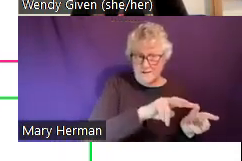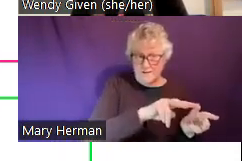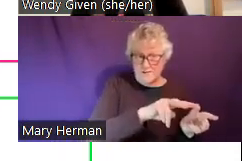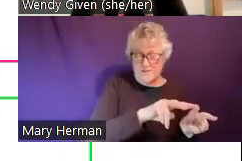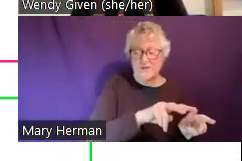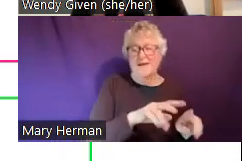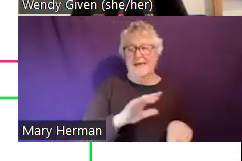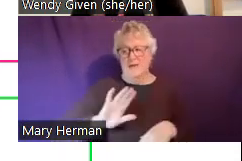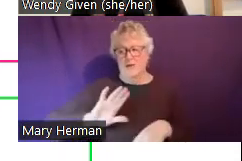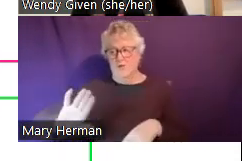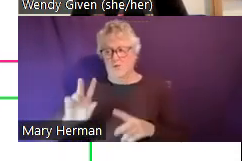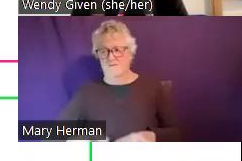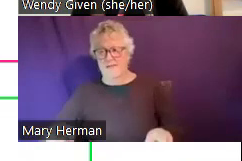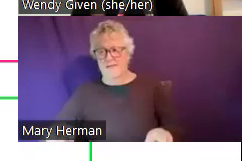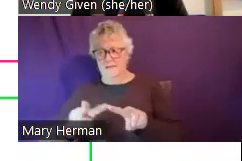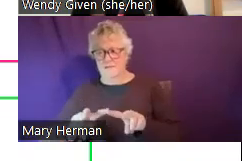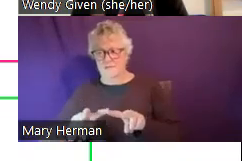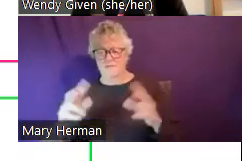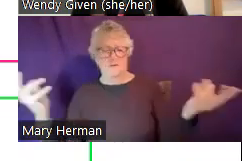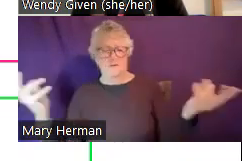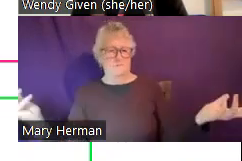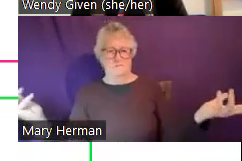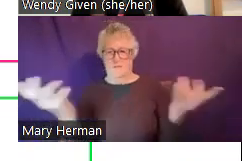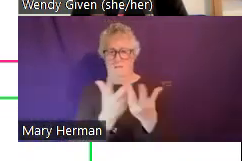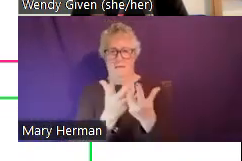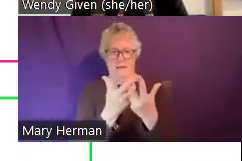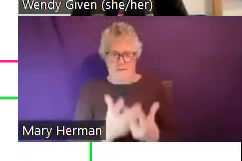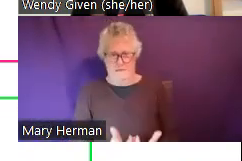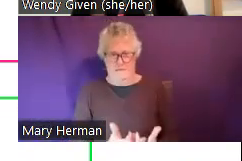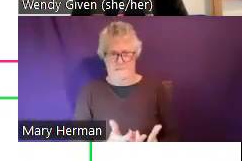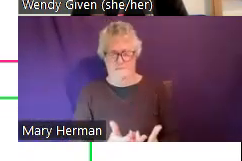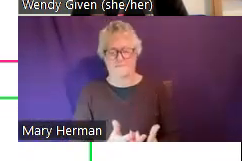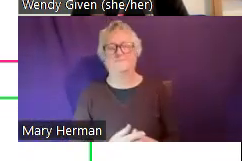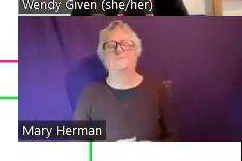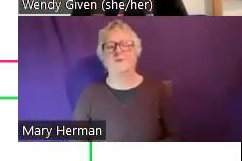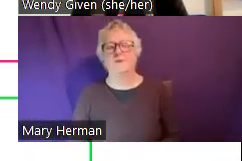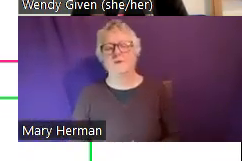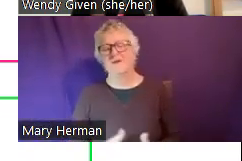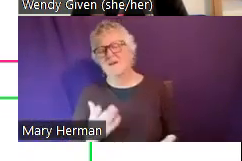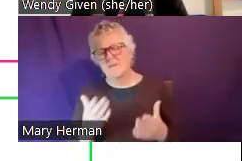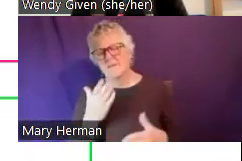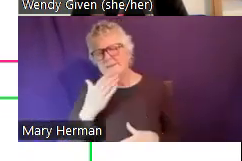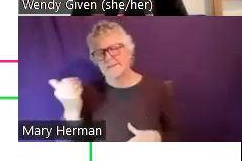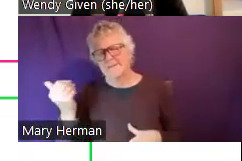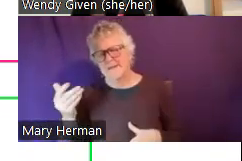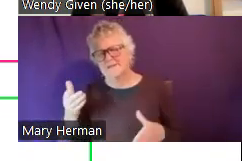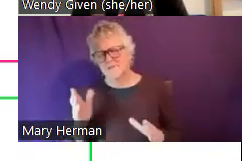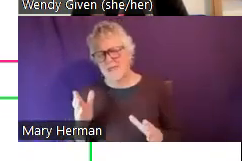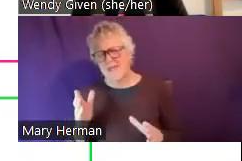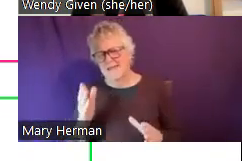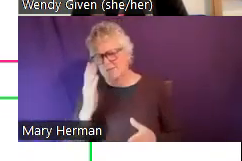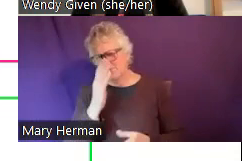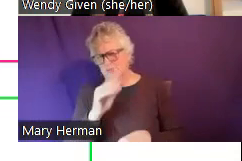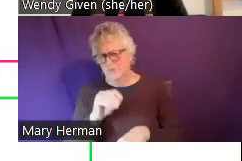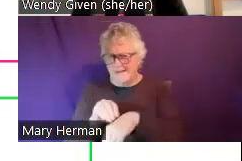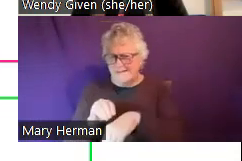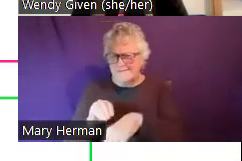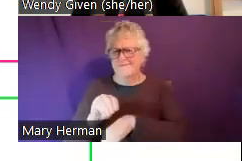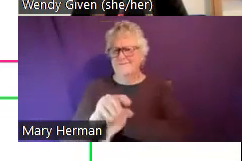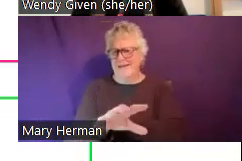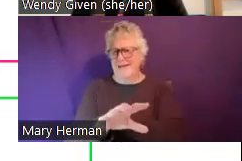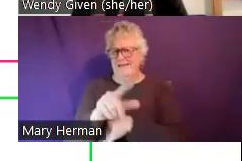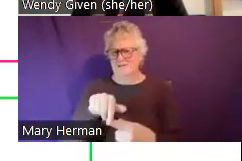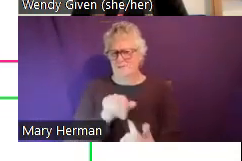social equity align with theirs. And so that's probably the best way I can advise to